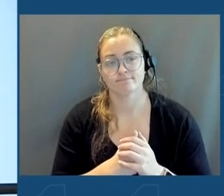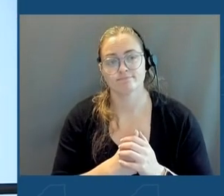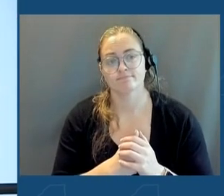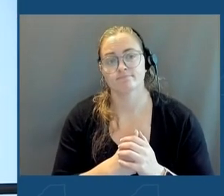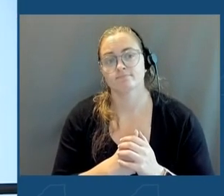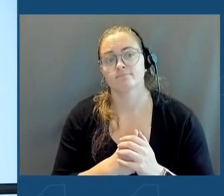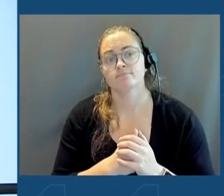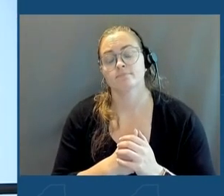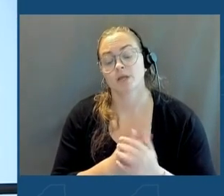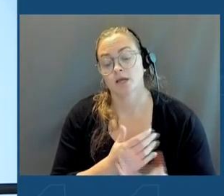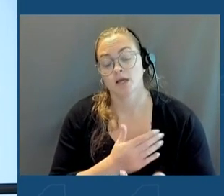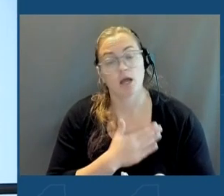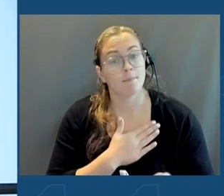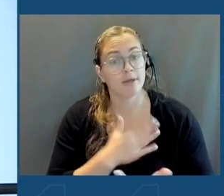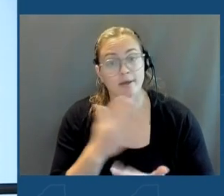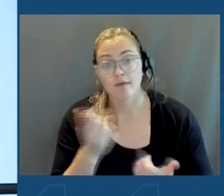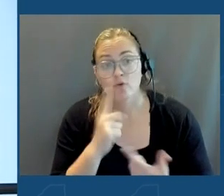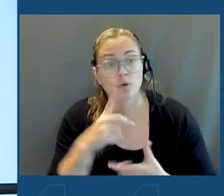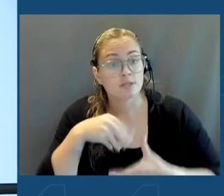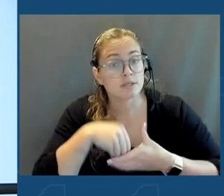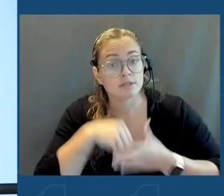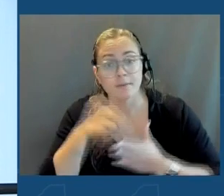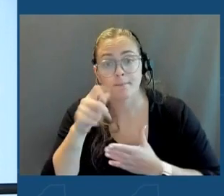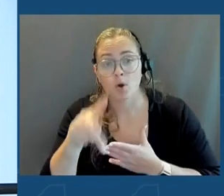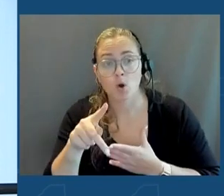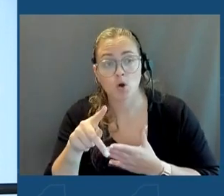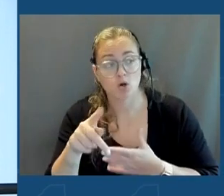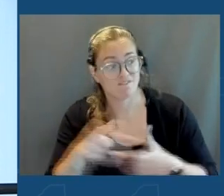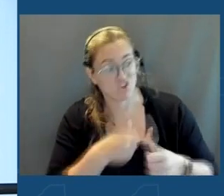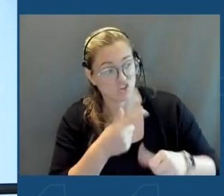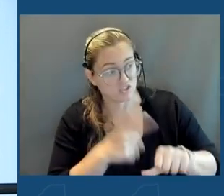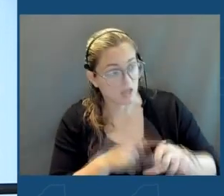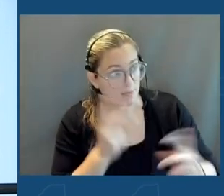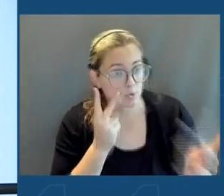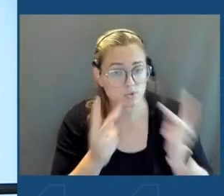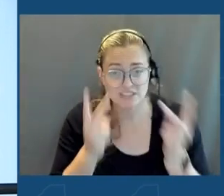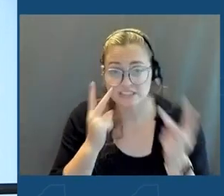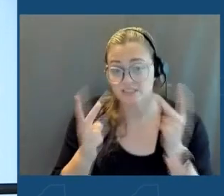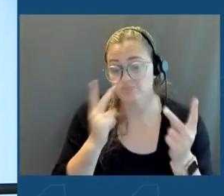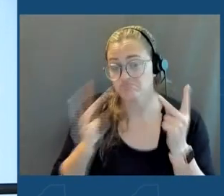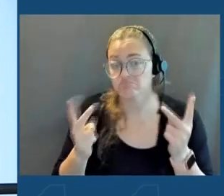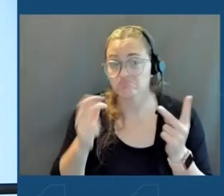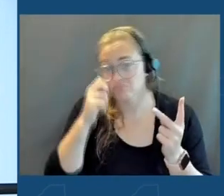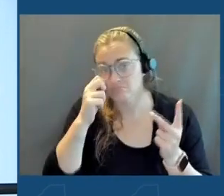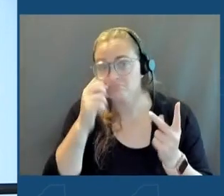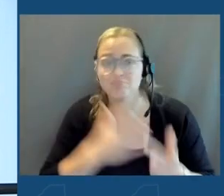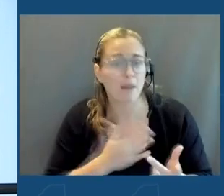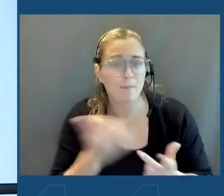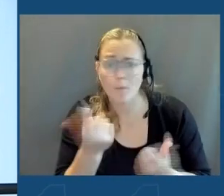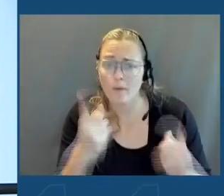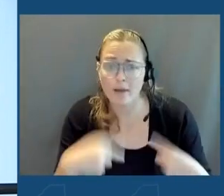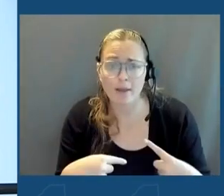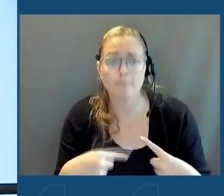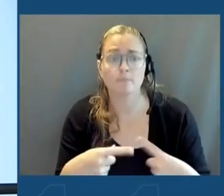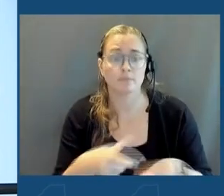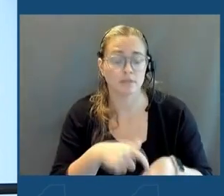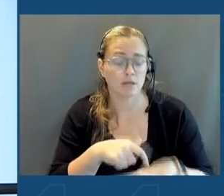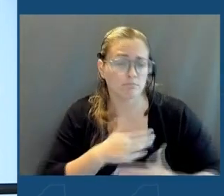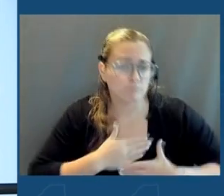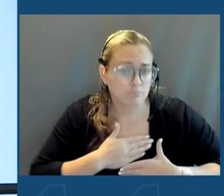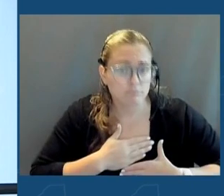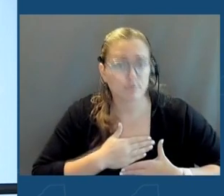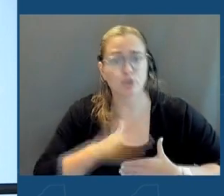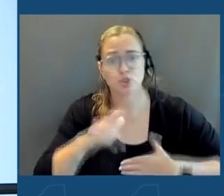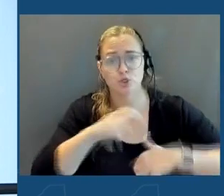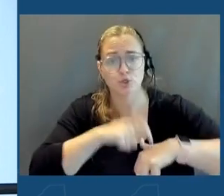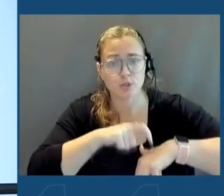We're happy to have everybody inside this park who hasn't been in here to see Splash Indoor Water Park. At this time, I appreciate your time,